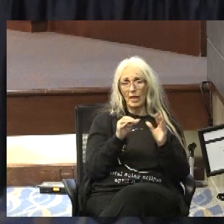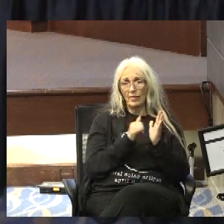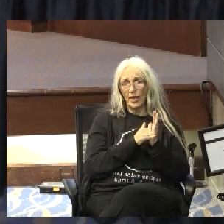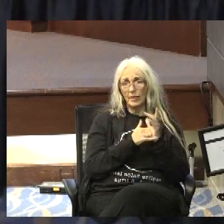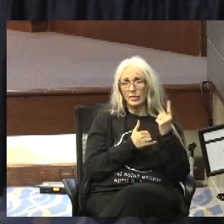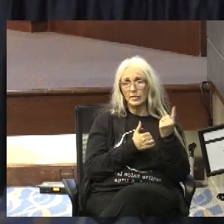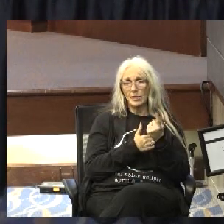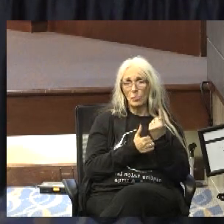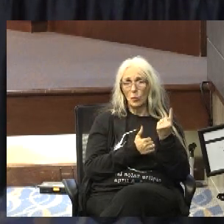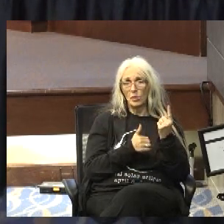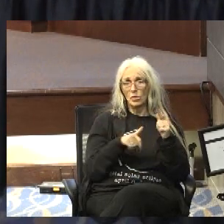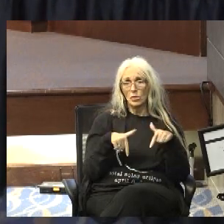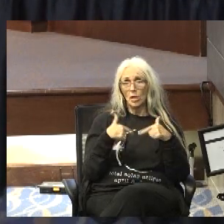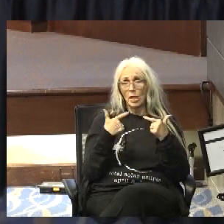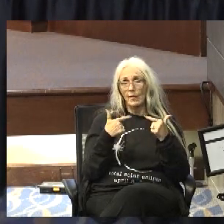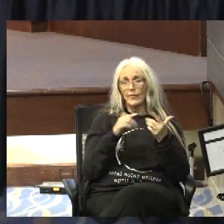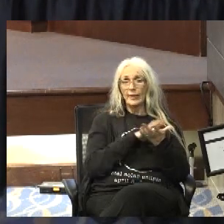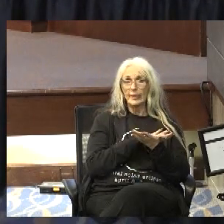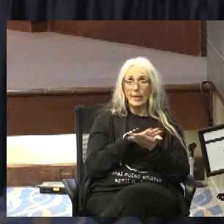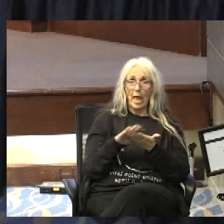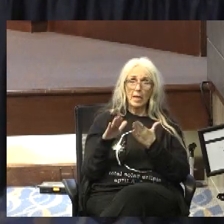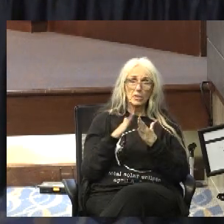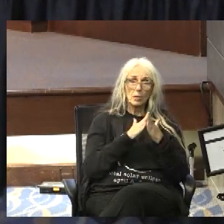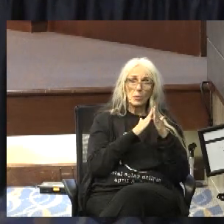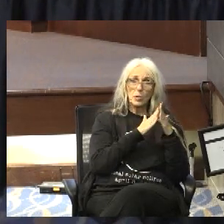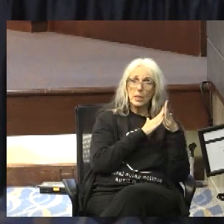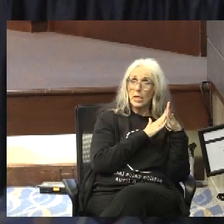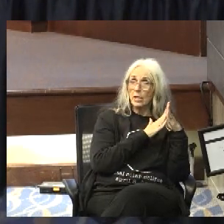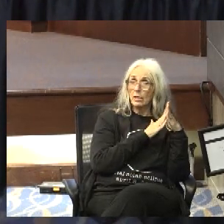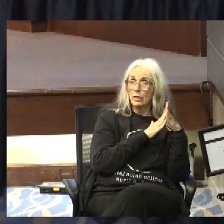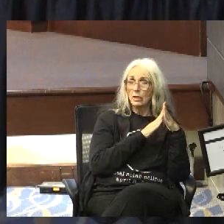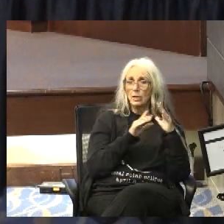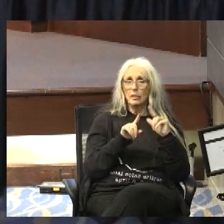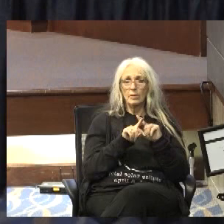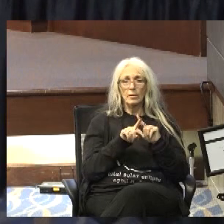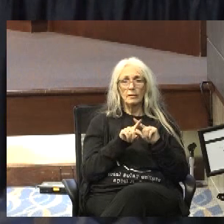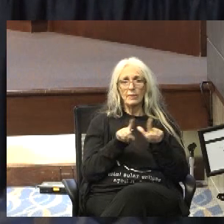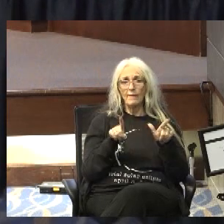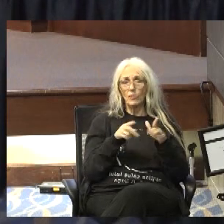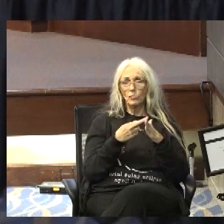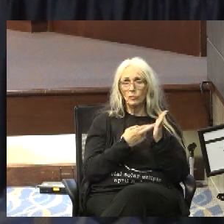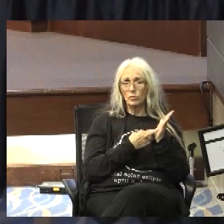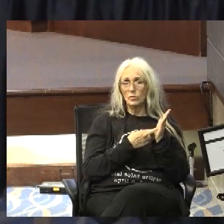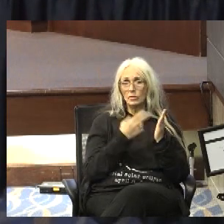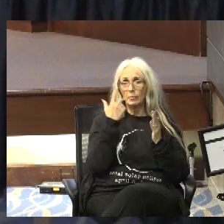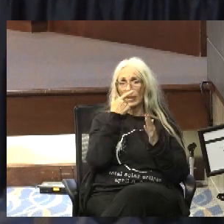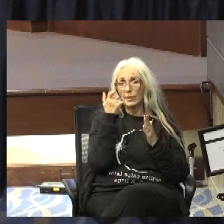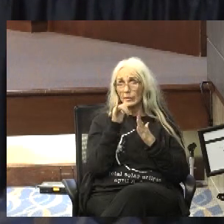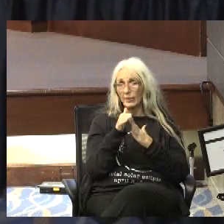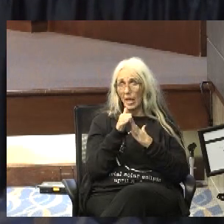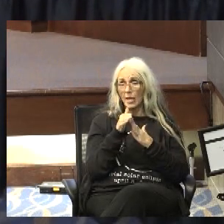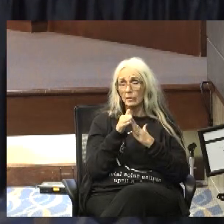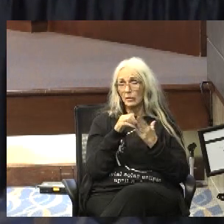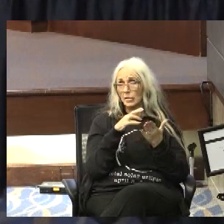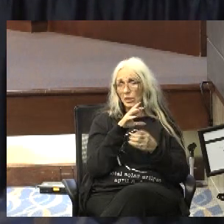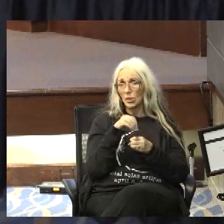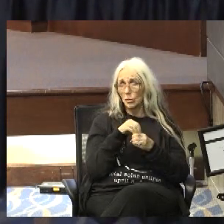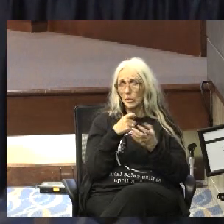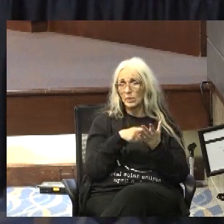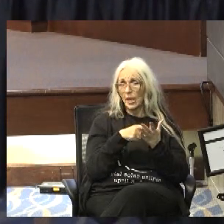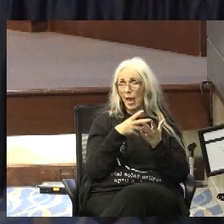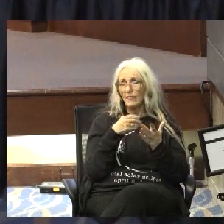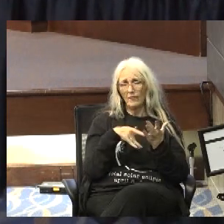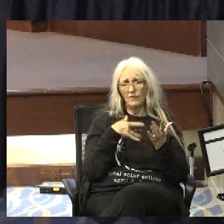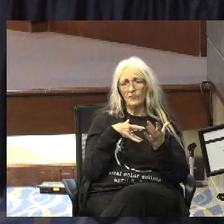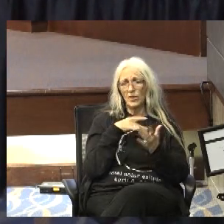someone. It's like you're gonna live in a nicer community, or it's gonna be, you know, with different standards and these things, and because of it, there's going to be an incremental tax. So it'll feel